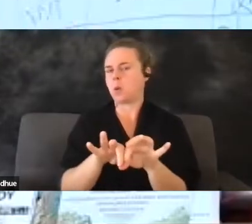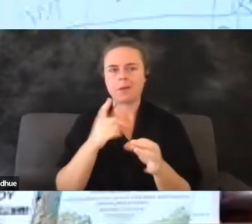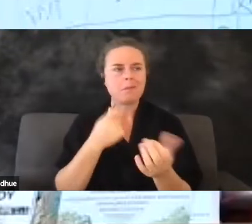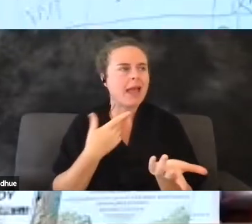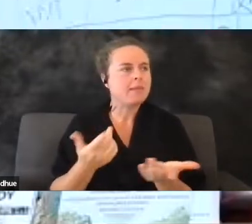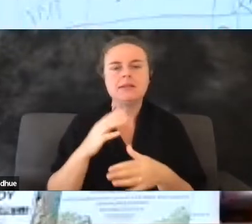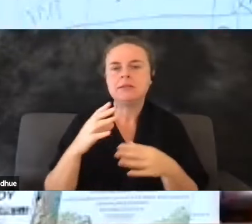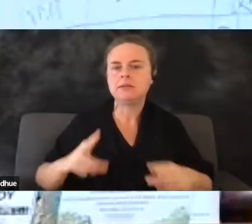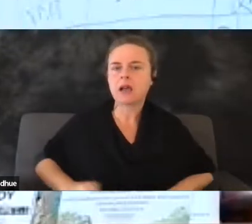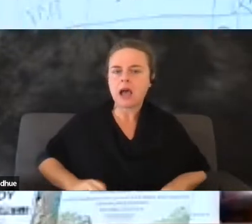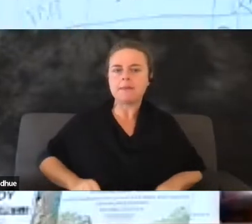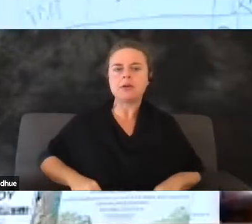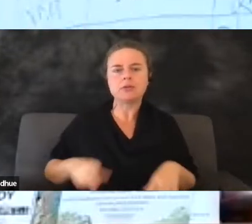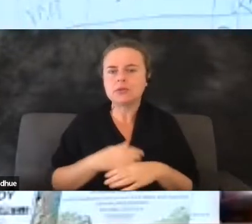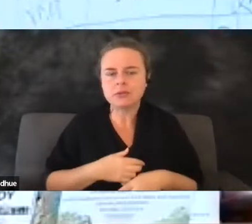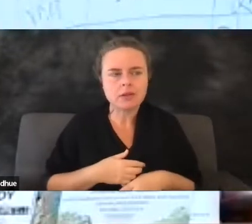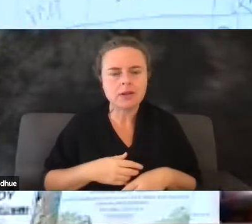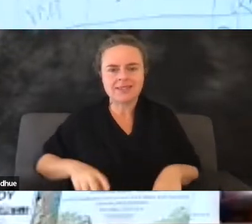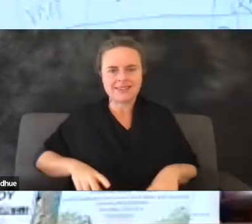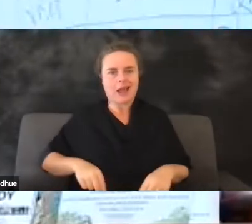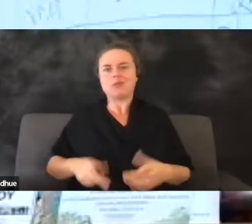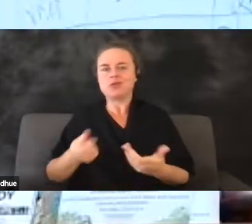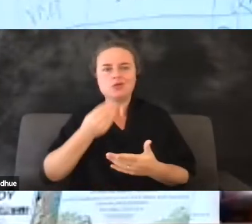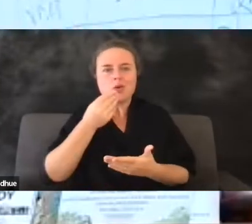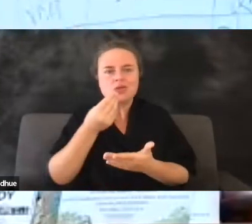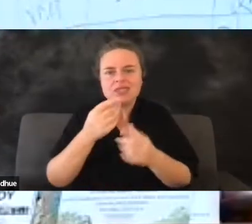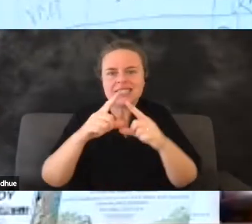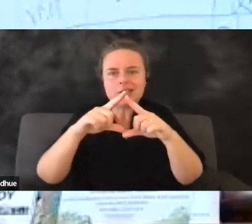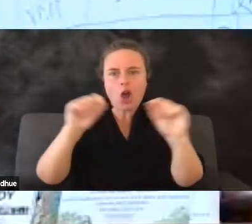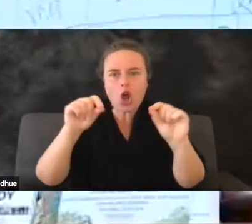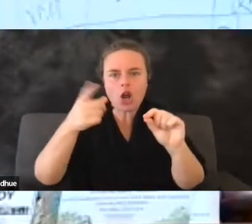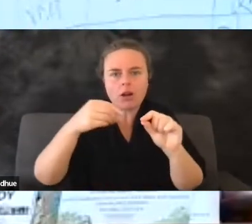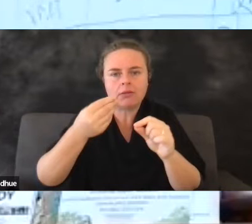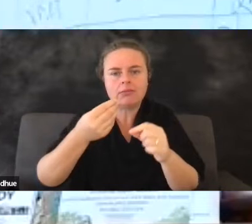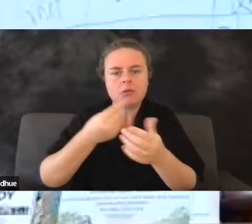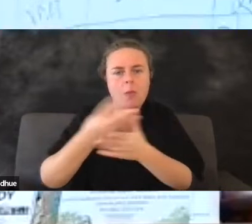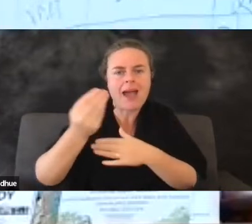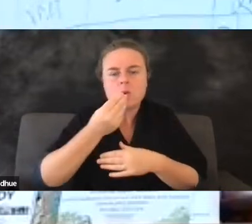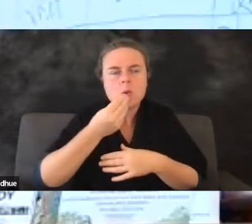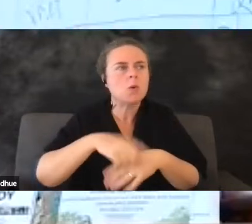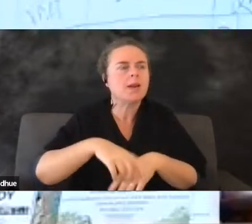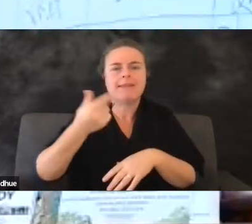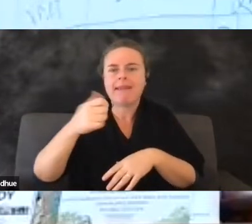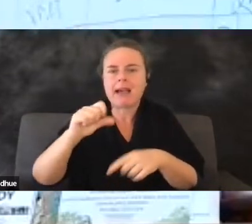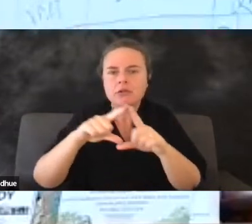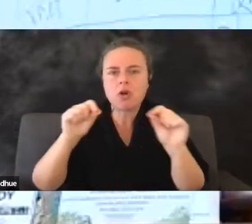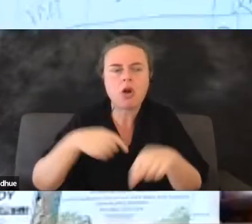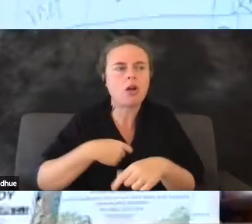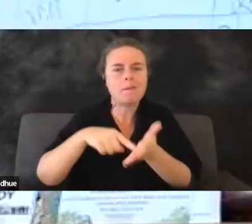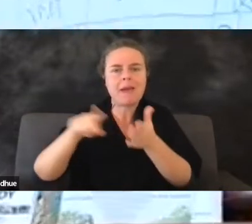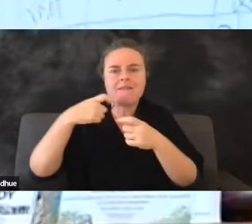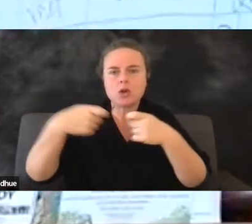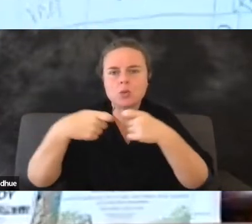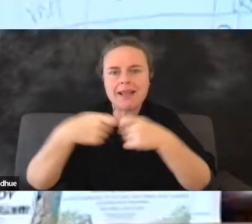chairs, strollers, grocery cards, gas cards, you name it, help paying for utilities,